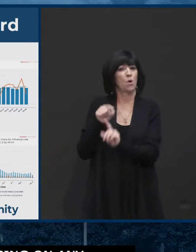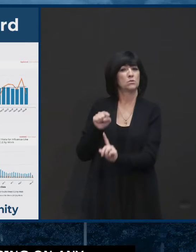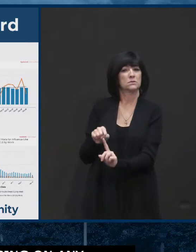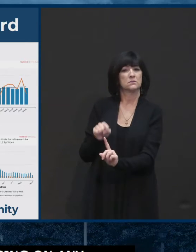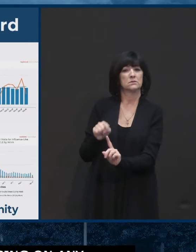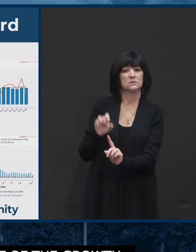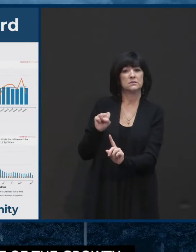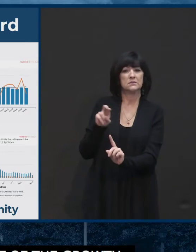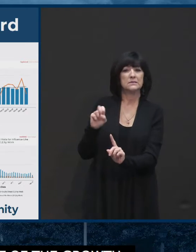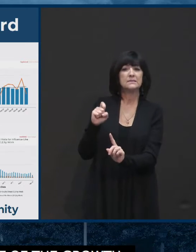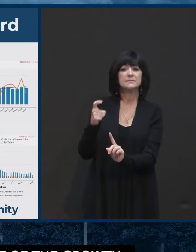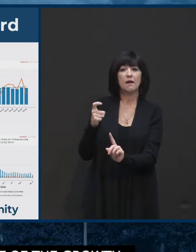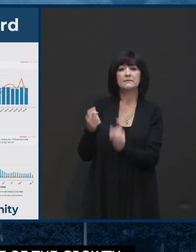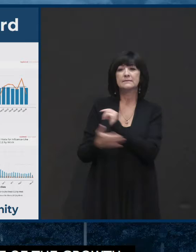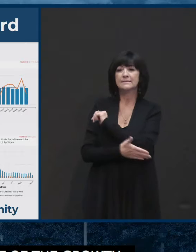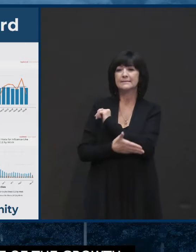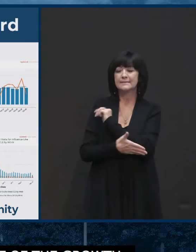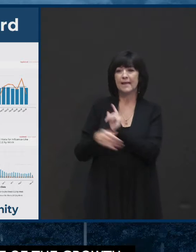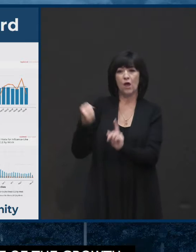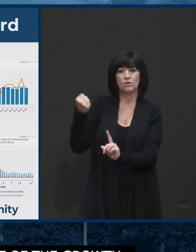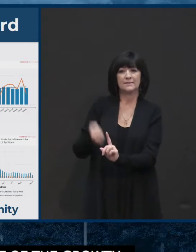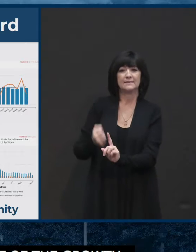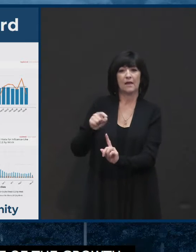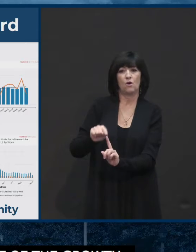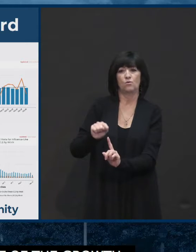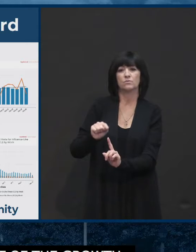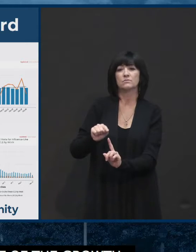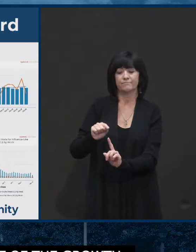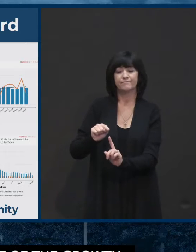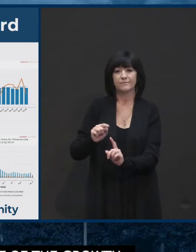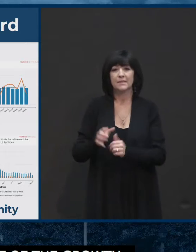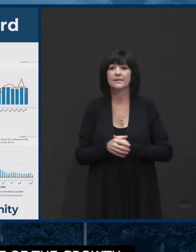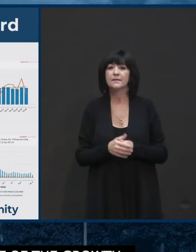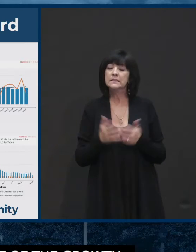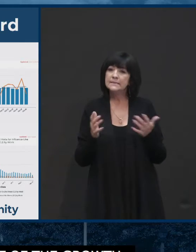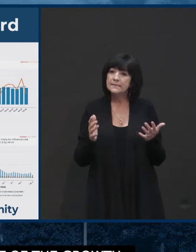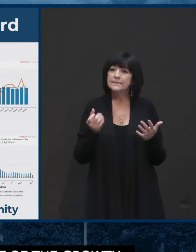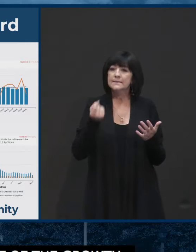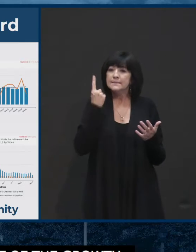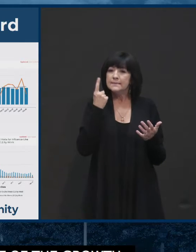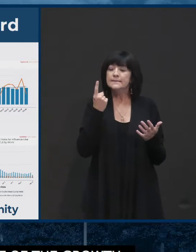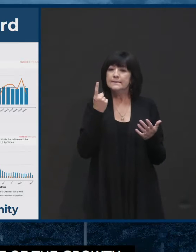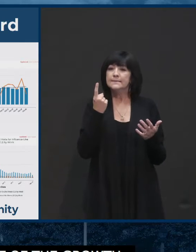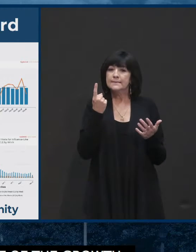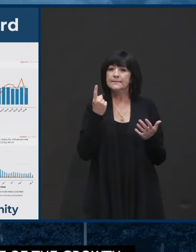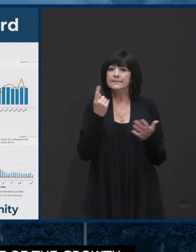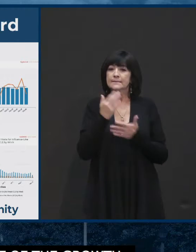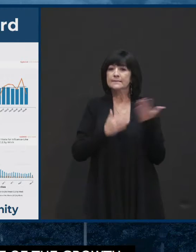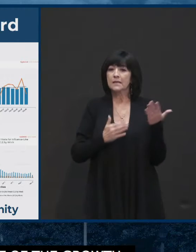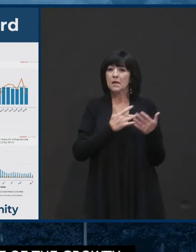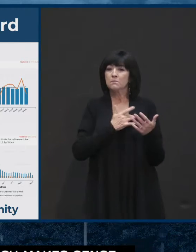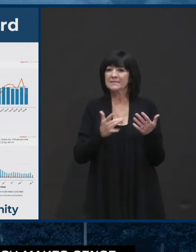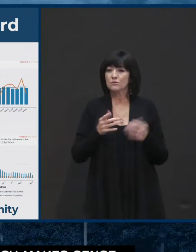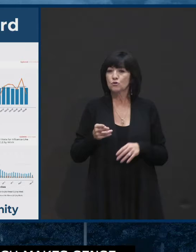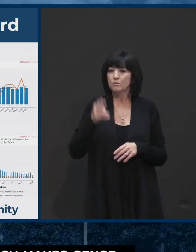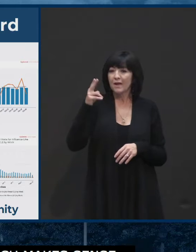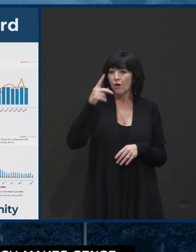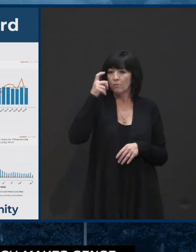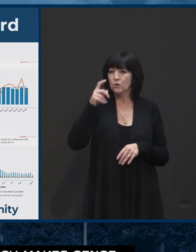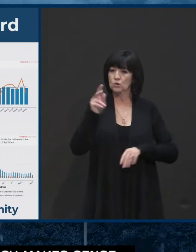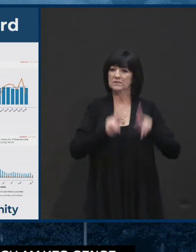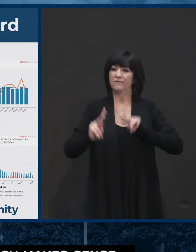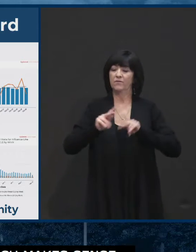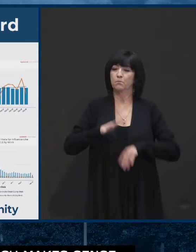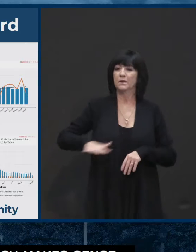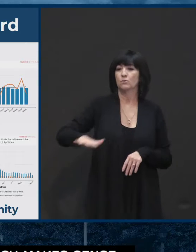the increased number of cases tends to be a little bit higher down there. The second chart on the top